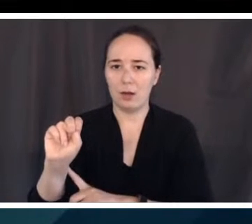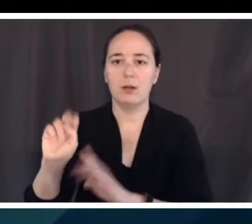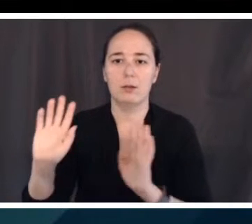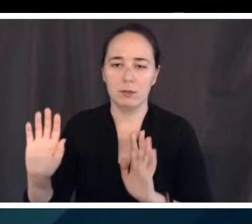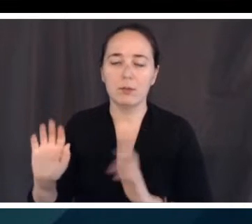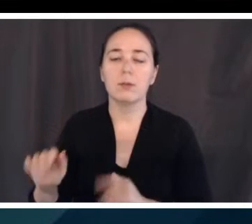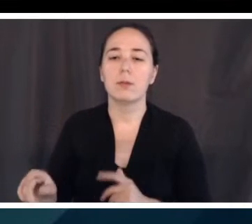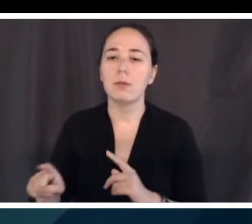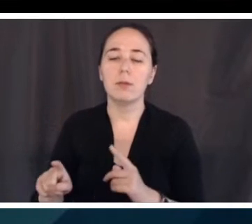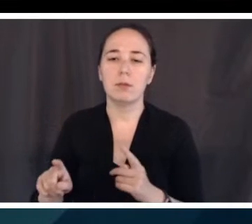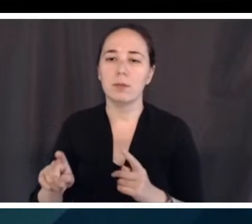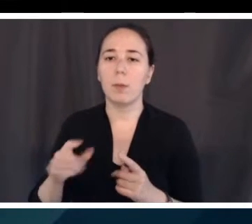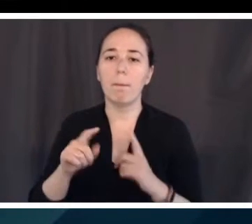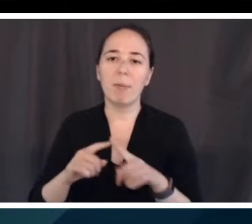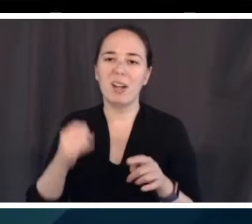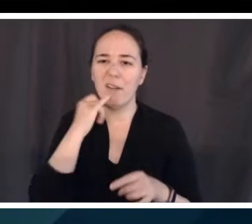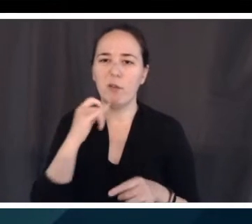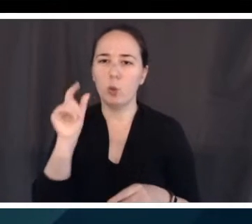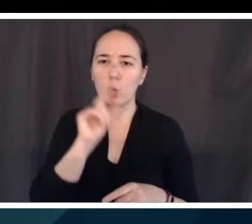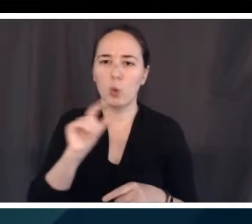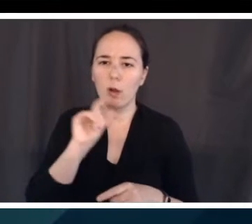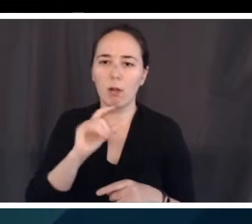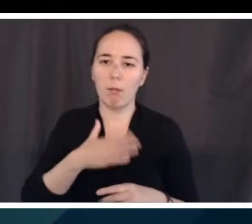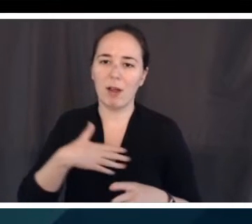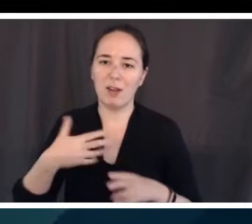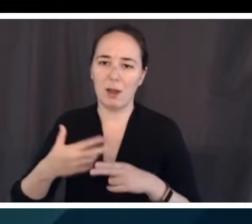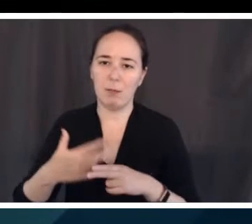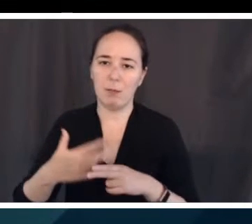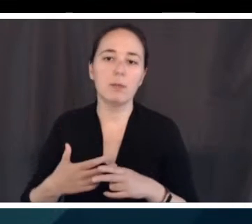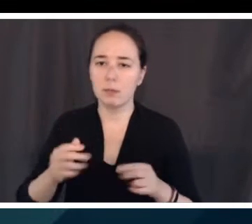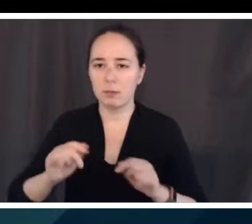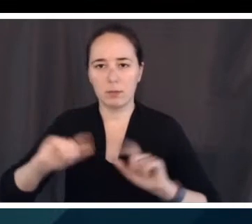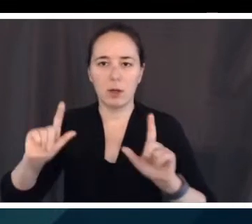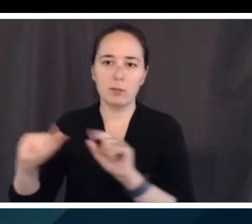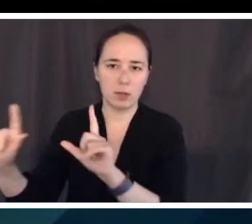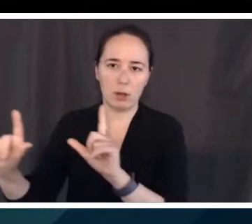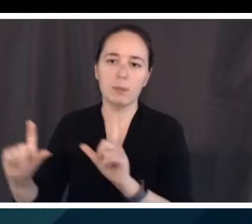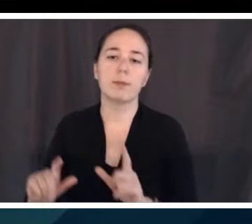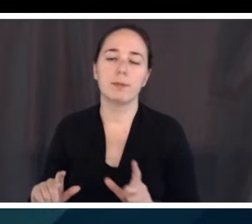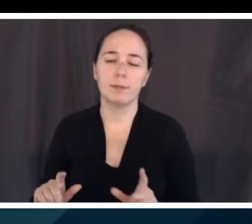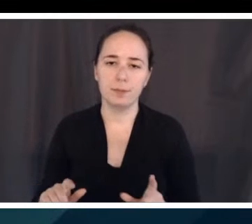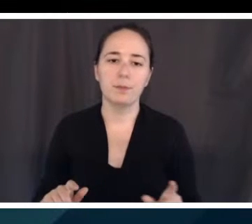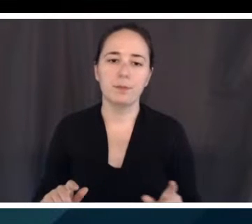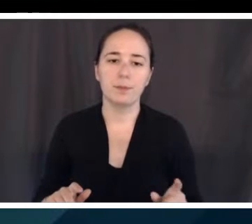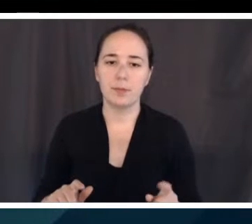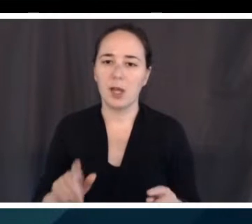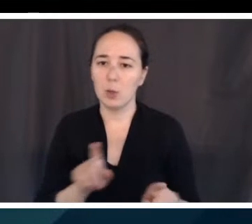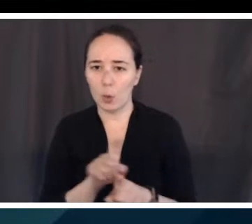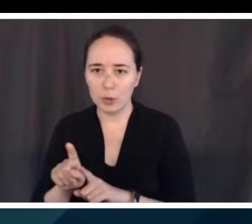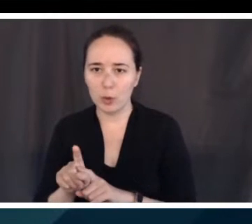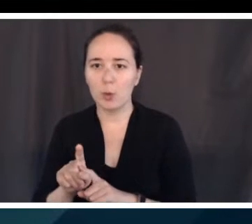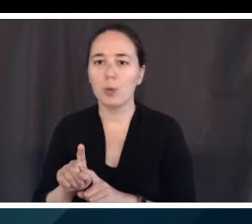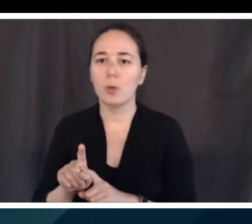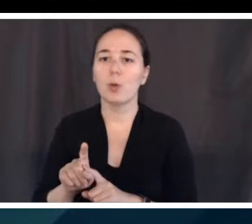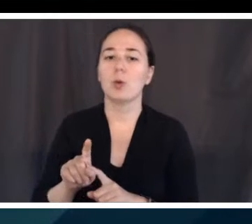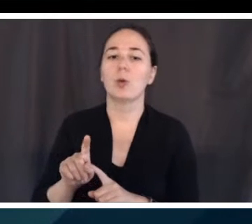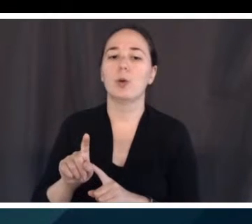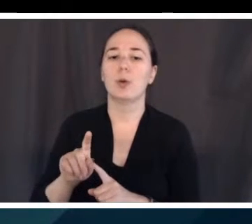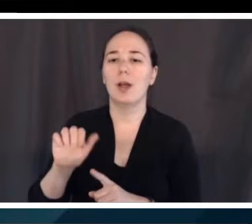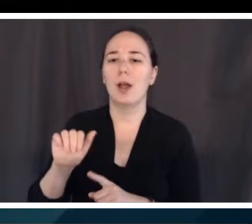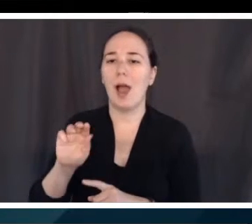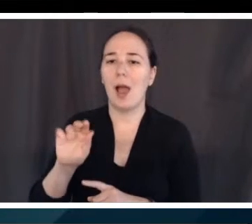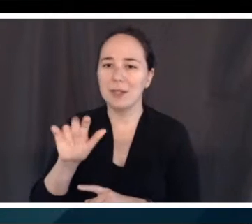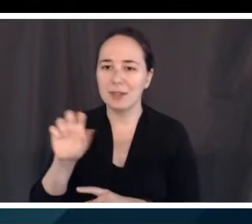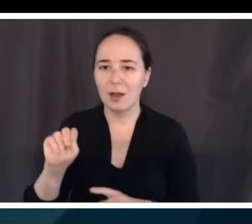available on all the streaming platforms and Amazon and all that stuff. And so I'm easy to find and hard to lose, and I hope